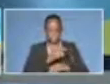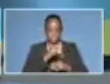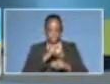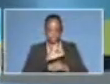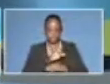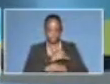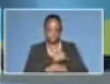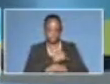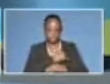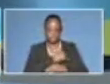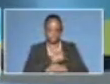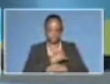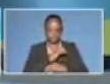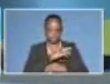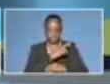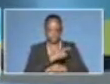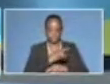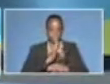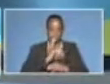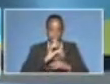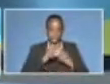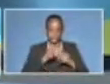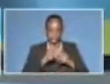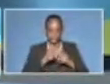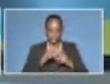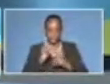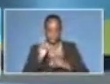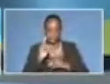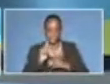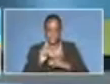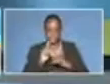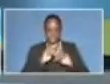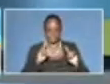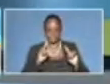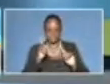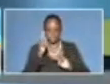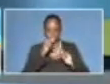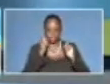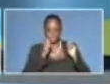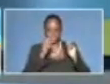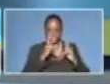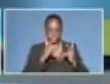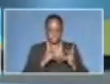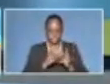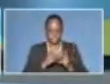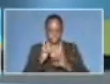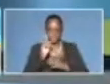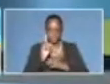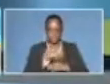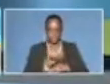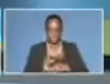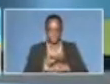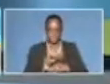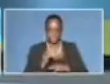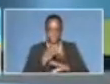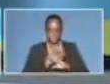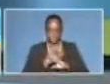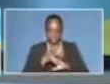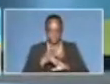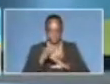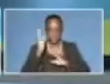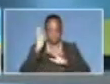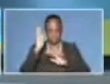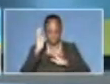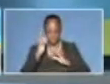geared towards a softer landing in the U.S. and other tourism markets, the prospects for the Bahamas has improved. Still,